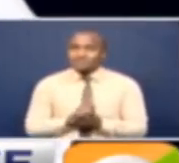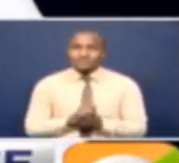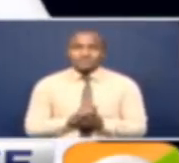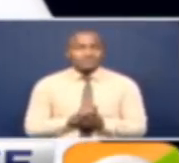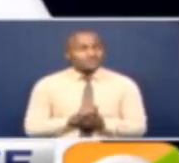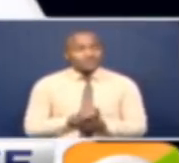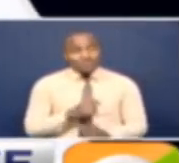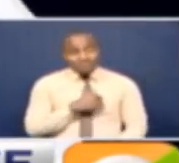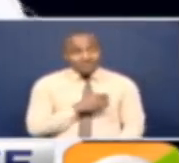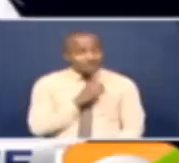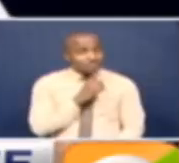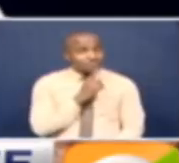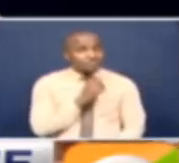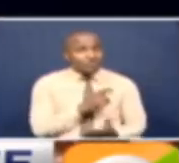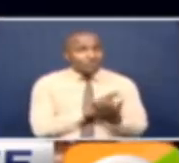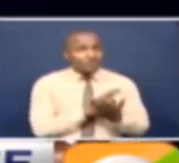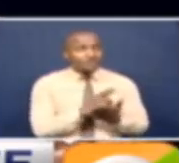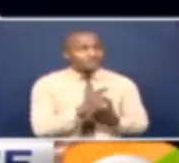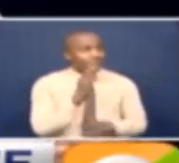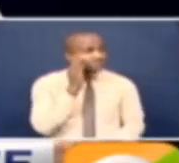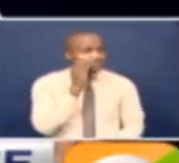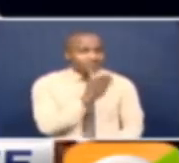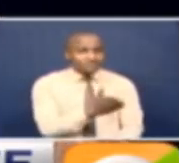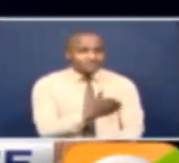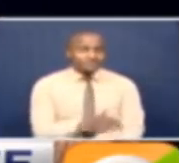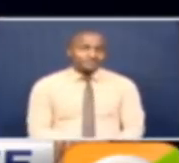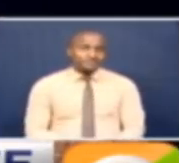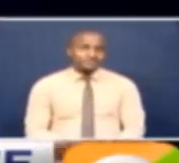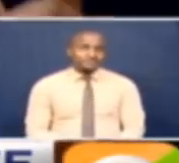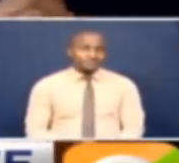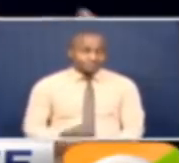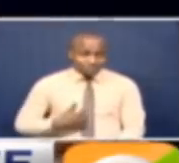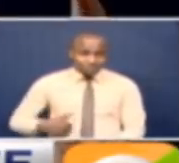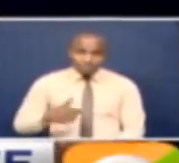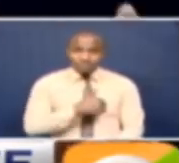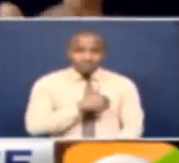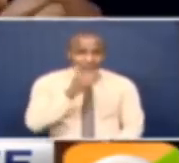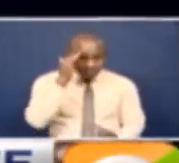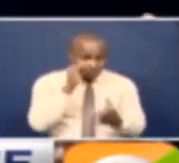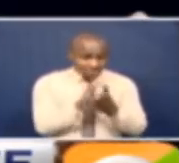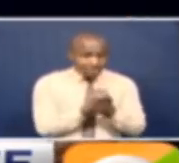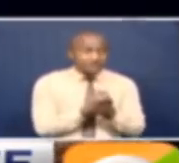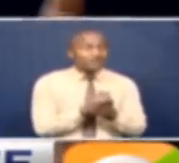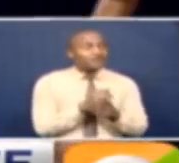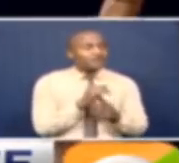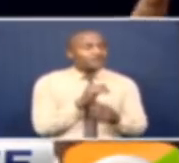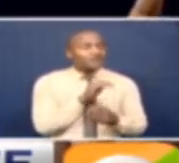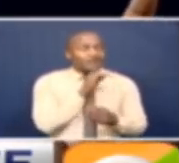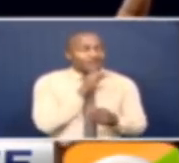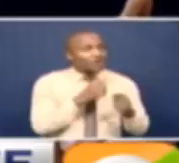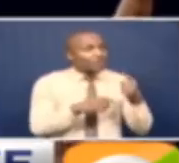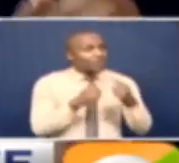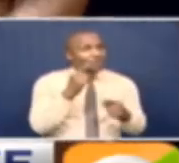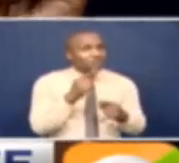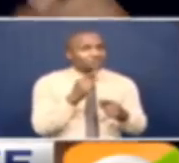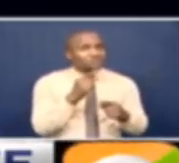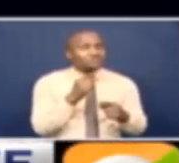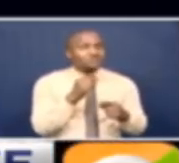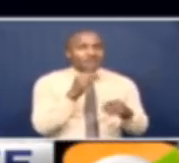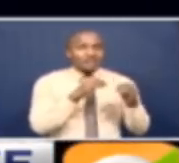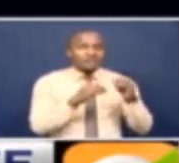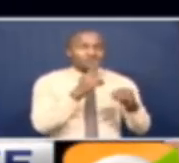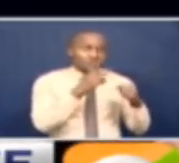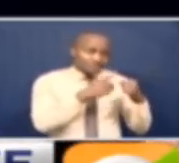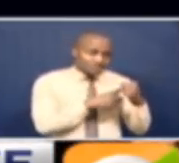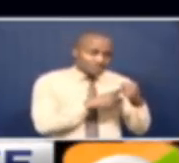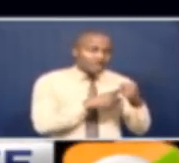with you and very straightforward. We believe that Raila won the election on the 26th and on the 8th of